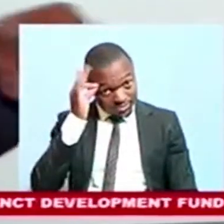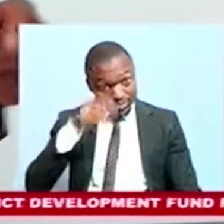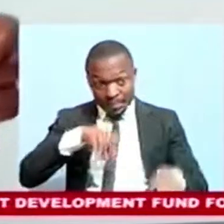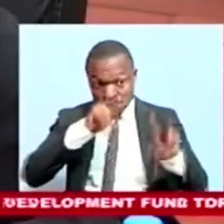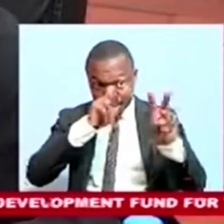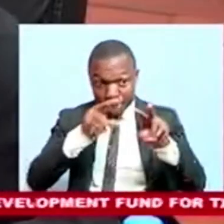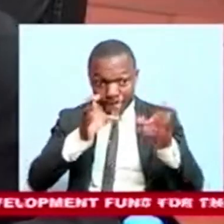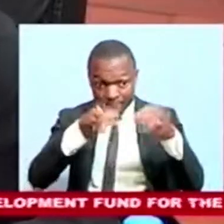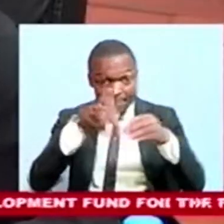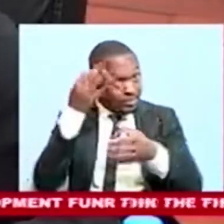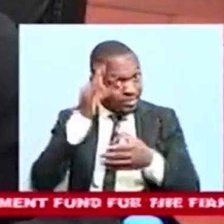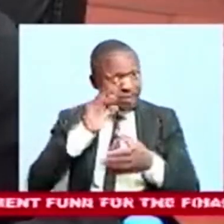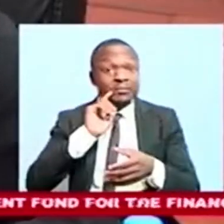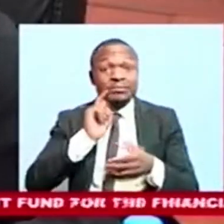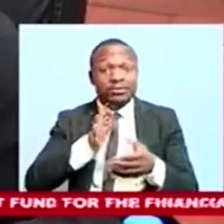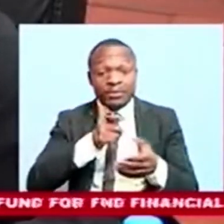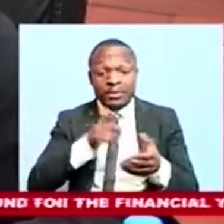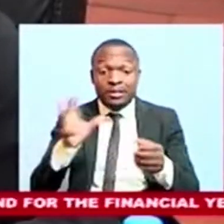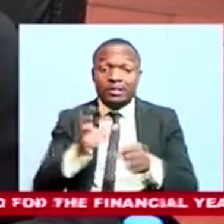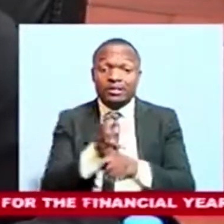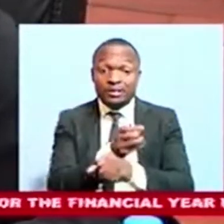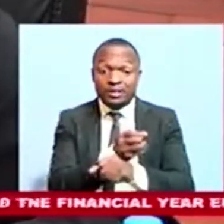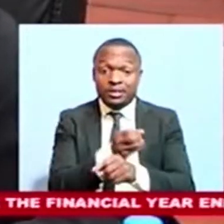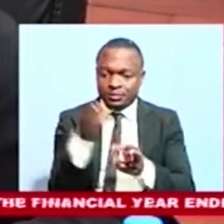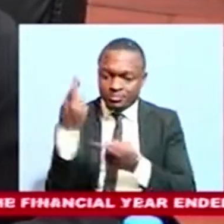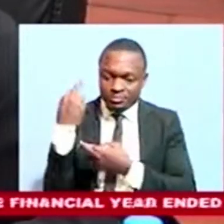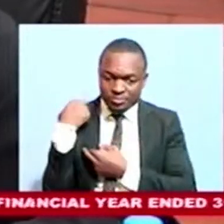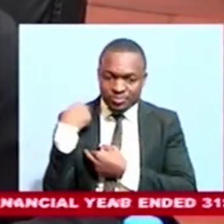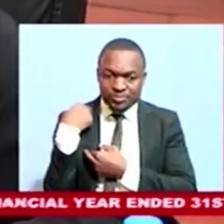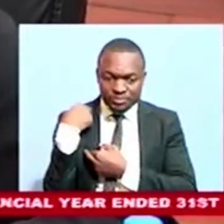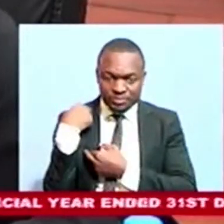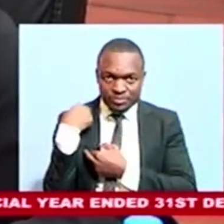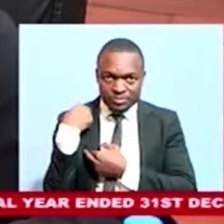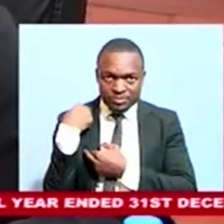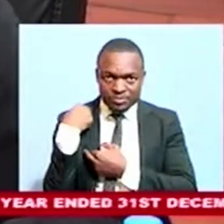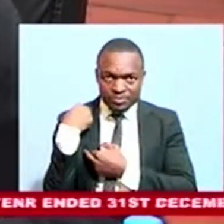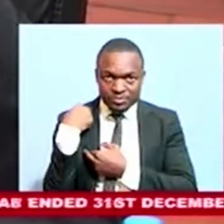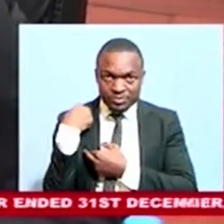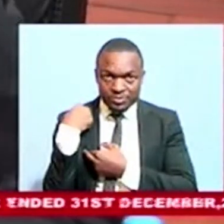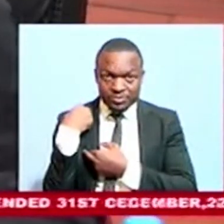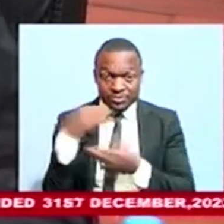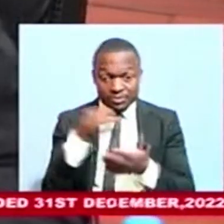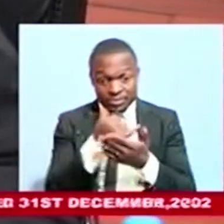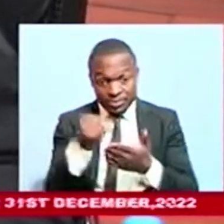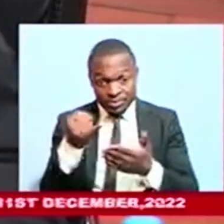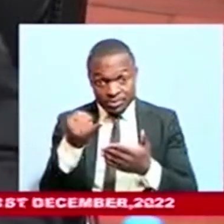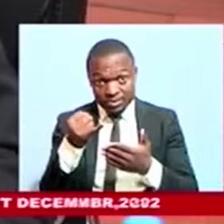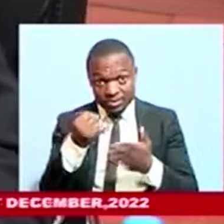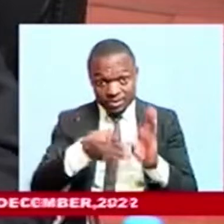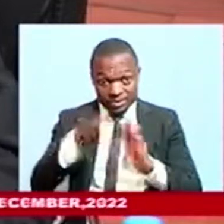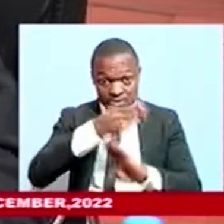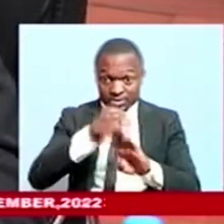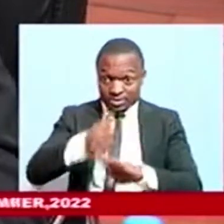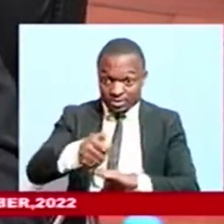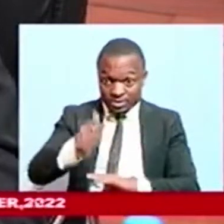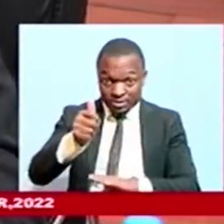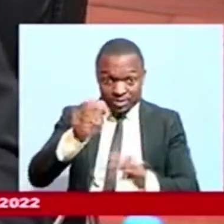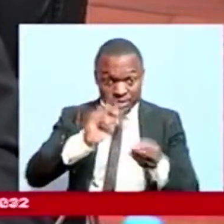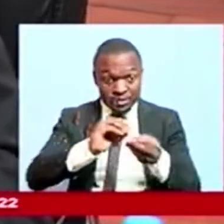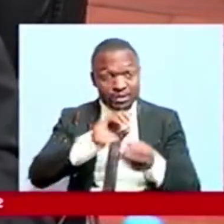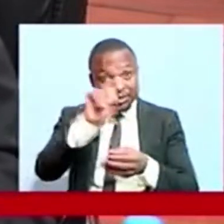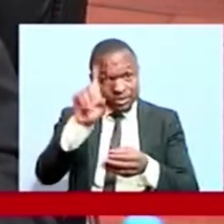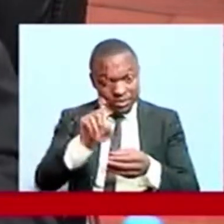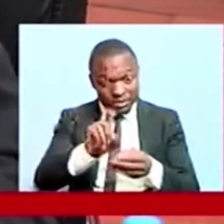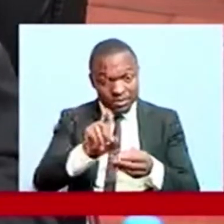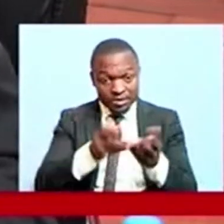Council Secretary, you must take responsibility. The buck stops at you. Question number,